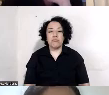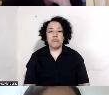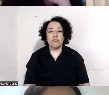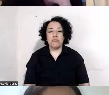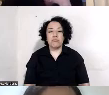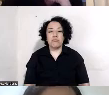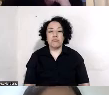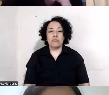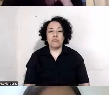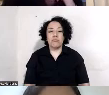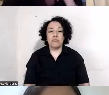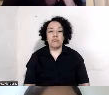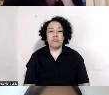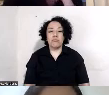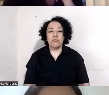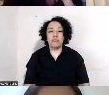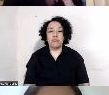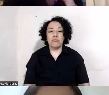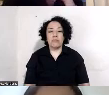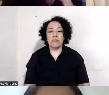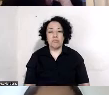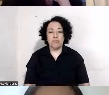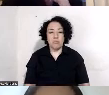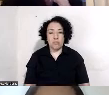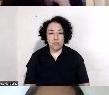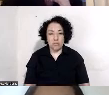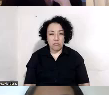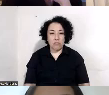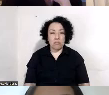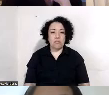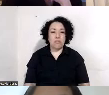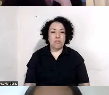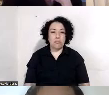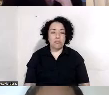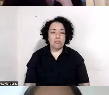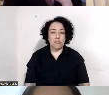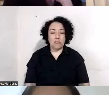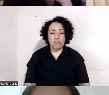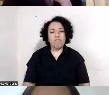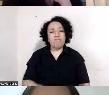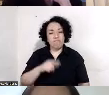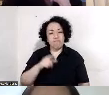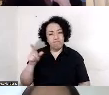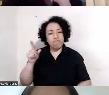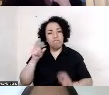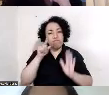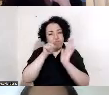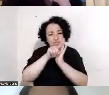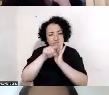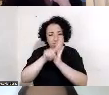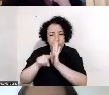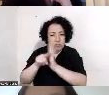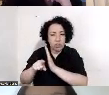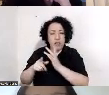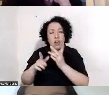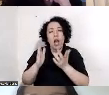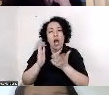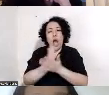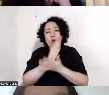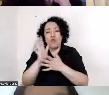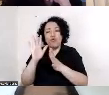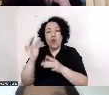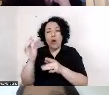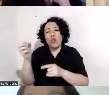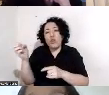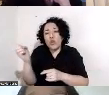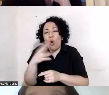to develop their talents in their high schools. Então, essas perguntas foram feitas tanto para calouros, pessoas que estavam no